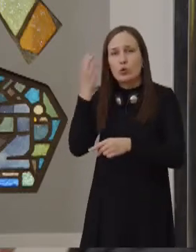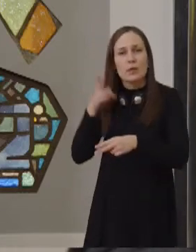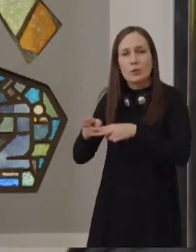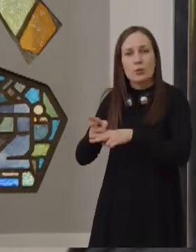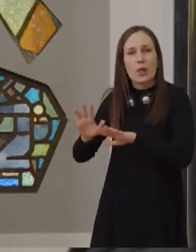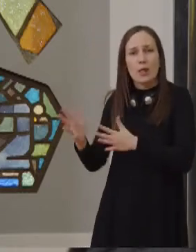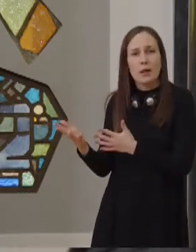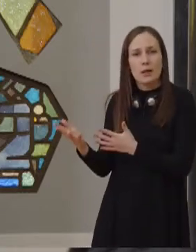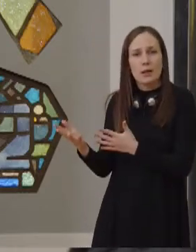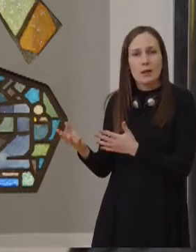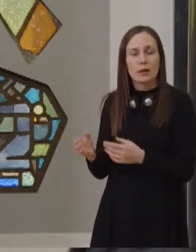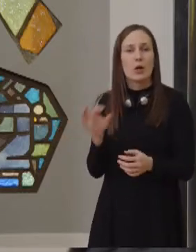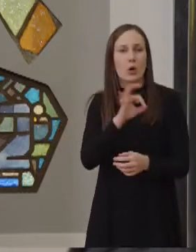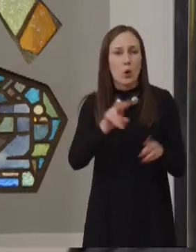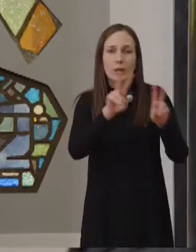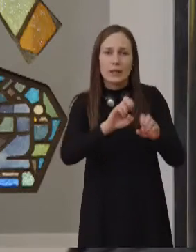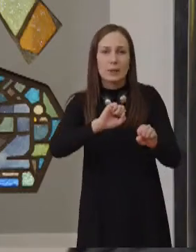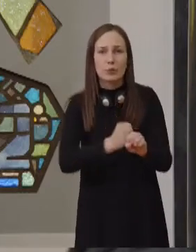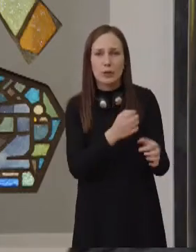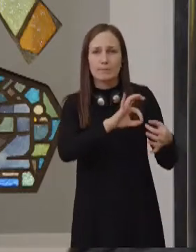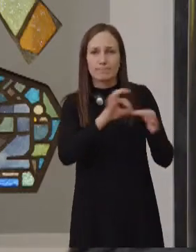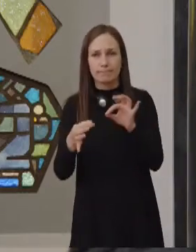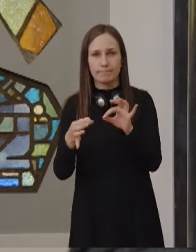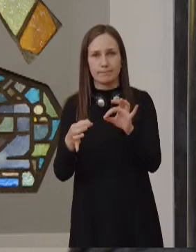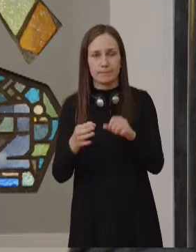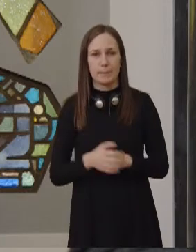understand. Maybe we should look at some